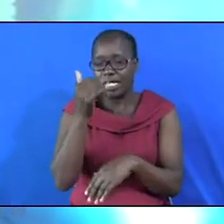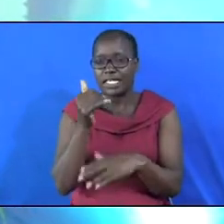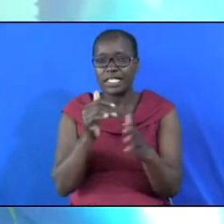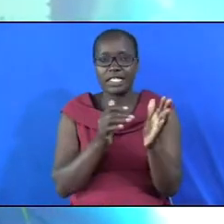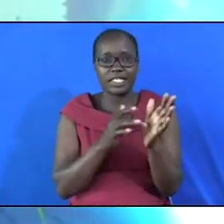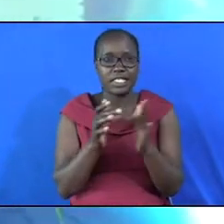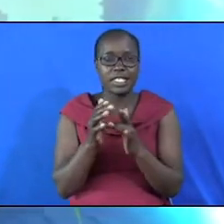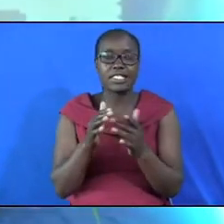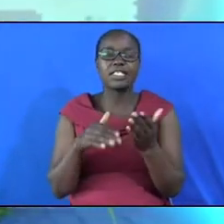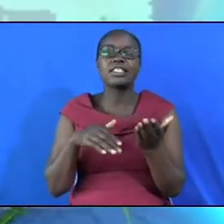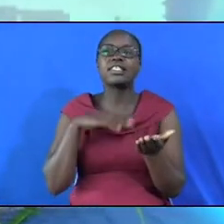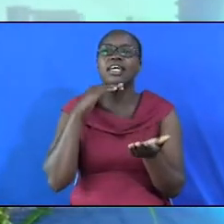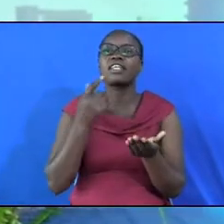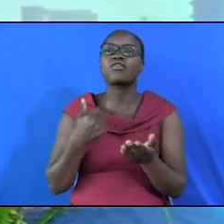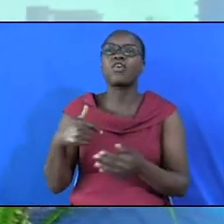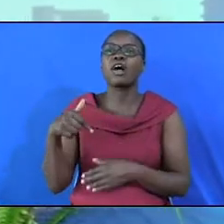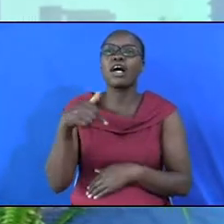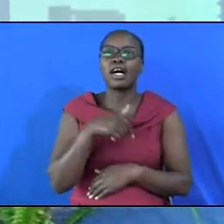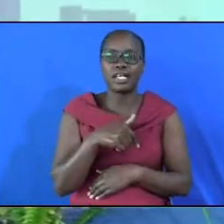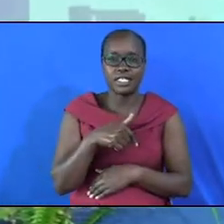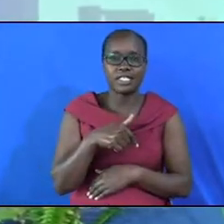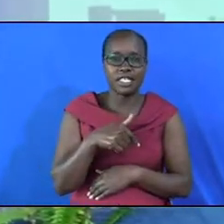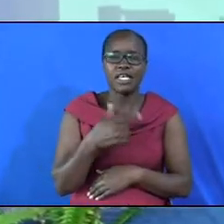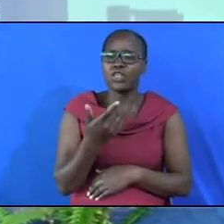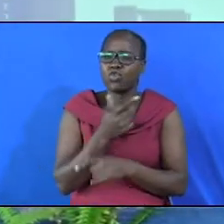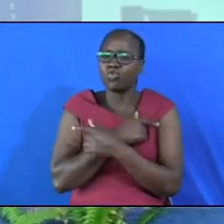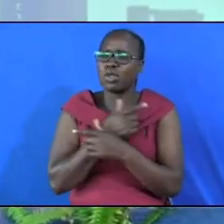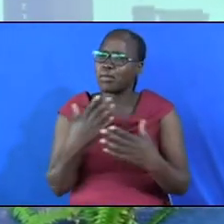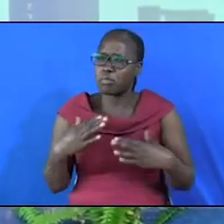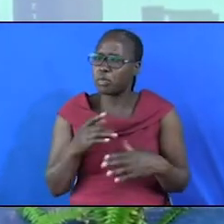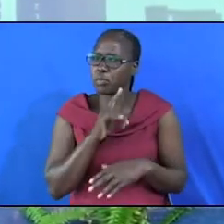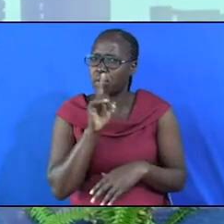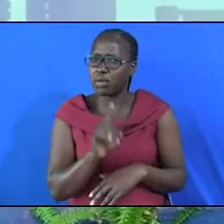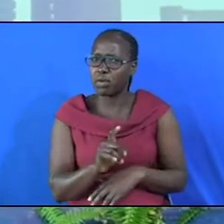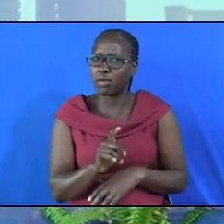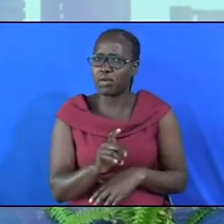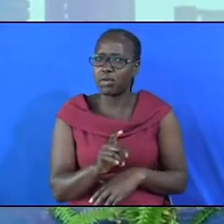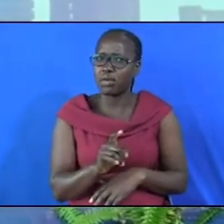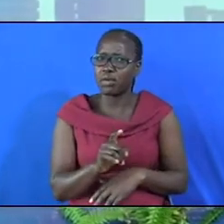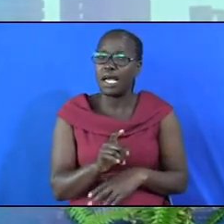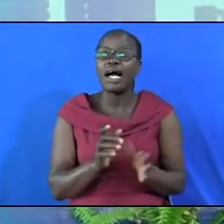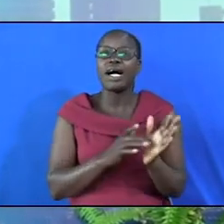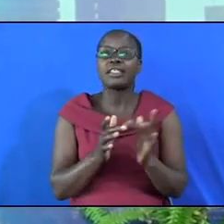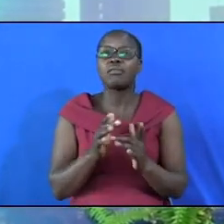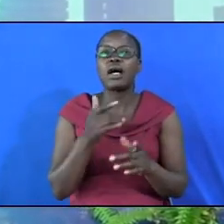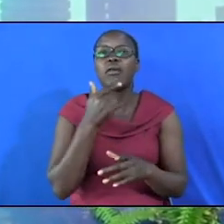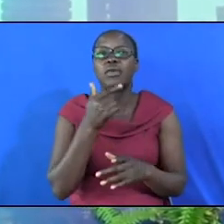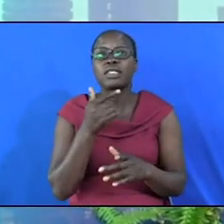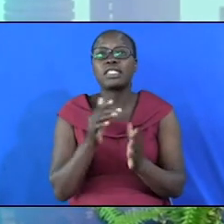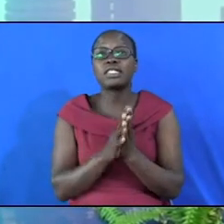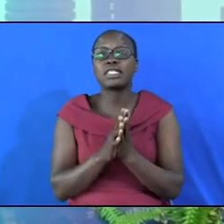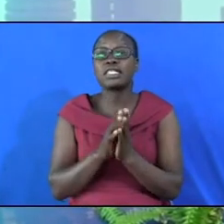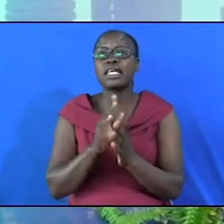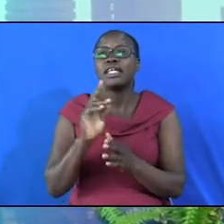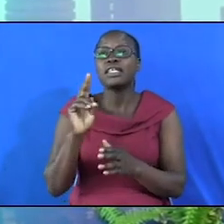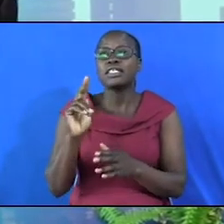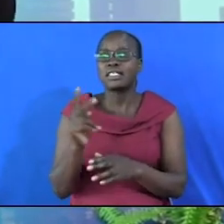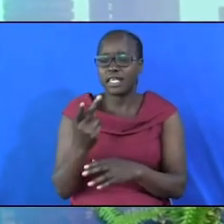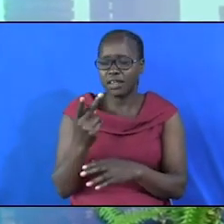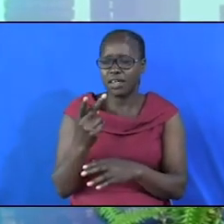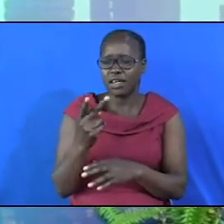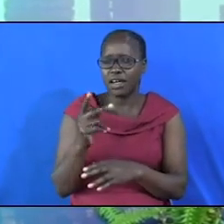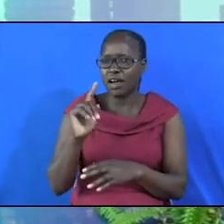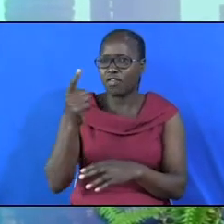Jesus died for us. Do you love people? Do you love people? And the Bible says in 1